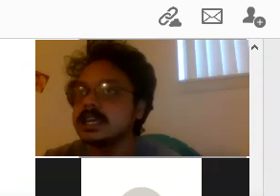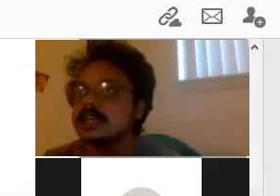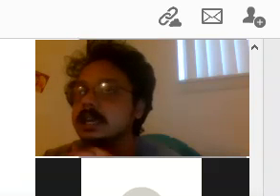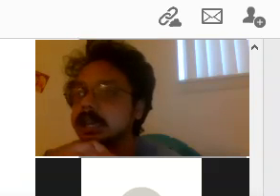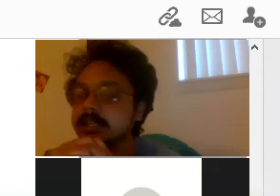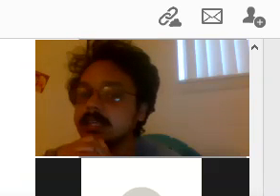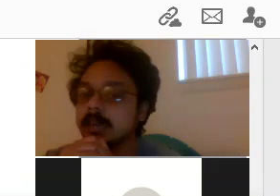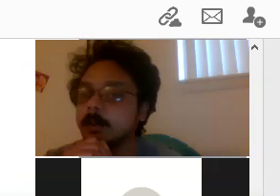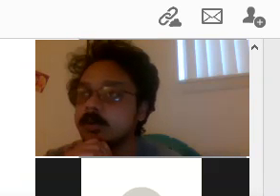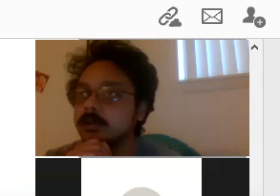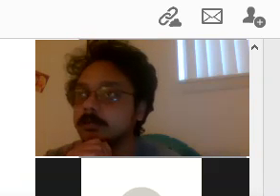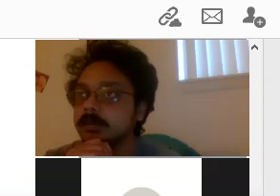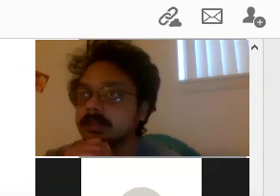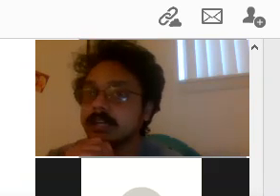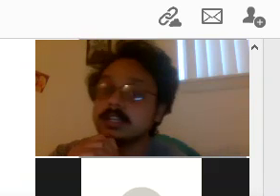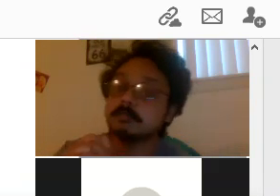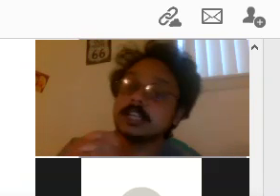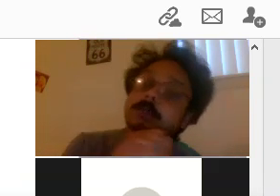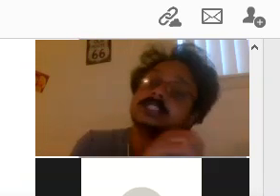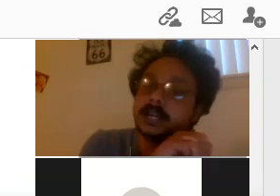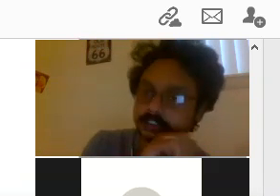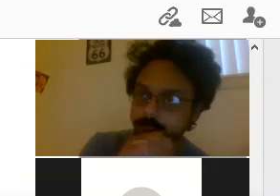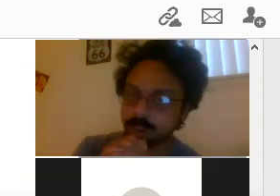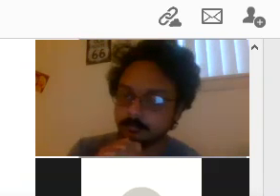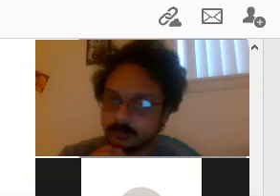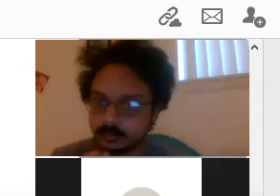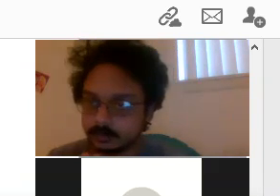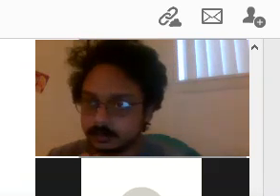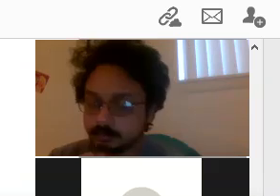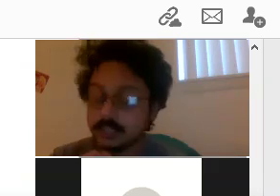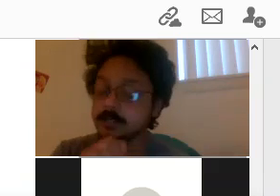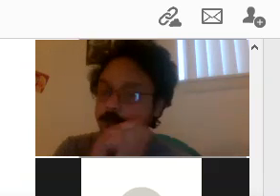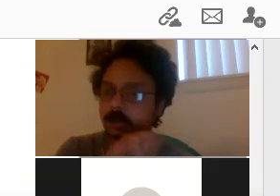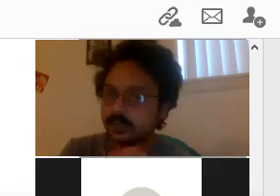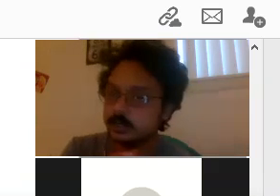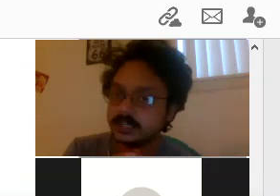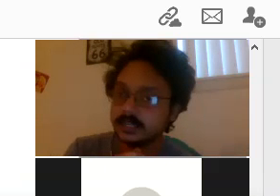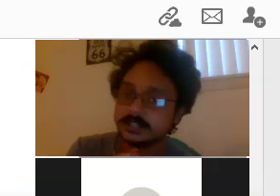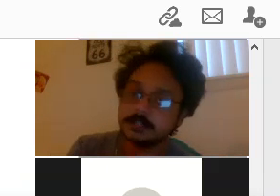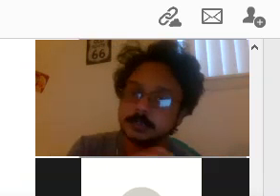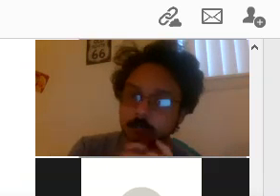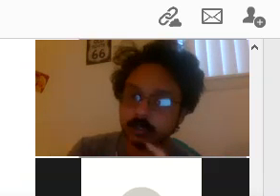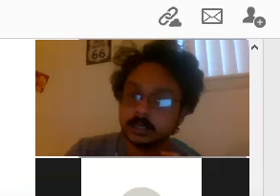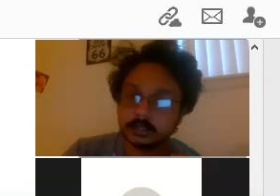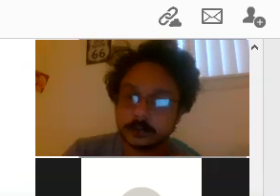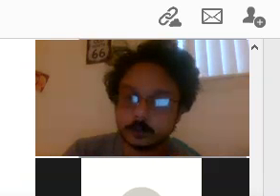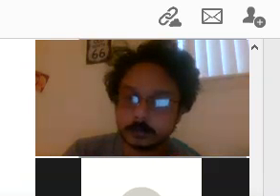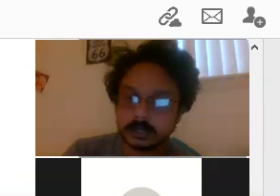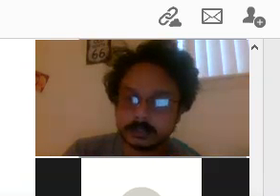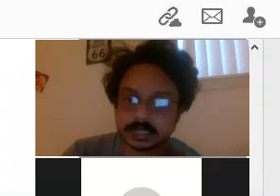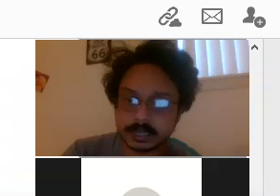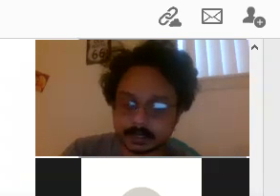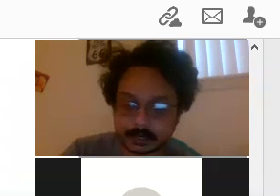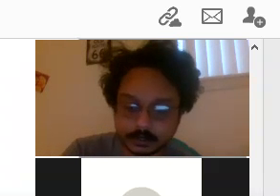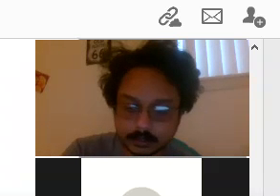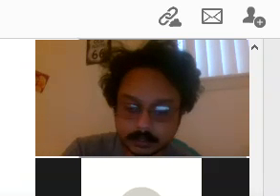are not saying anything about that it is much larger. Much smaller. We are not saying that it is much smaller. That would